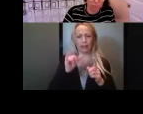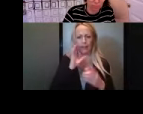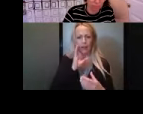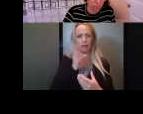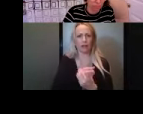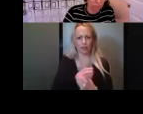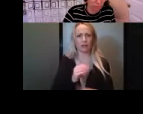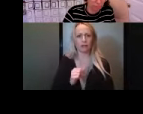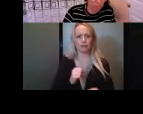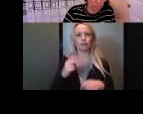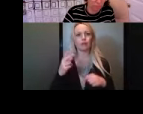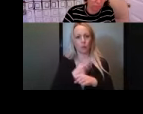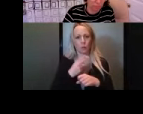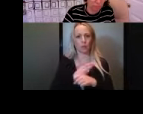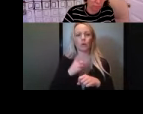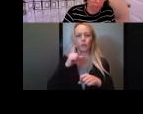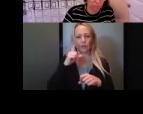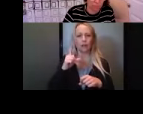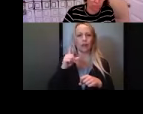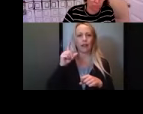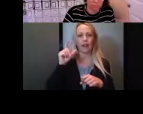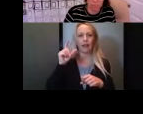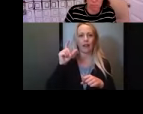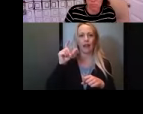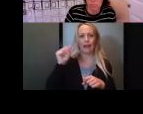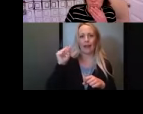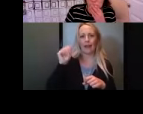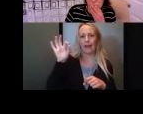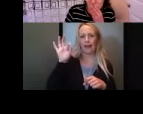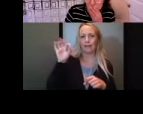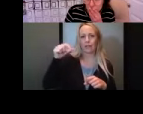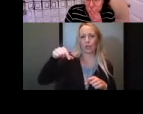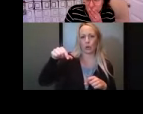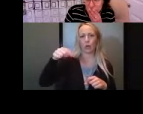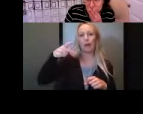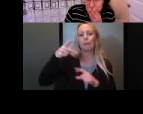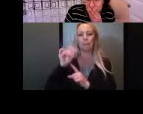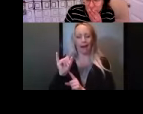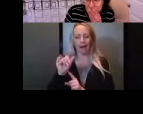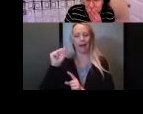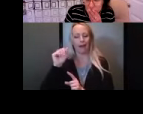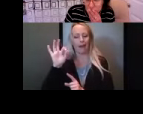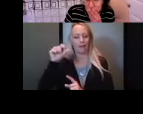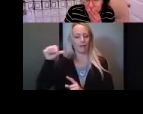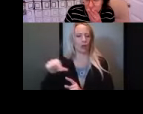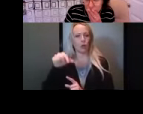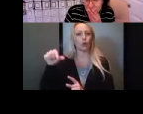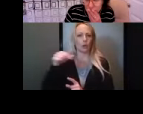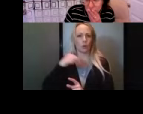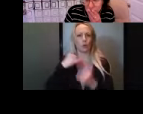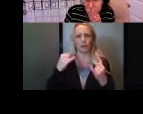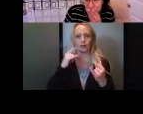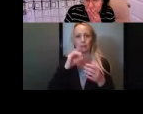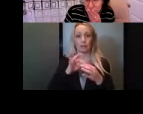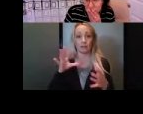been developing for some years called AFQ, now called PyAFQ for those that are AFQ users. We've now released a version in